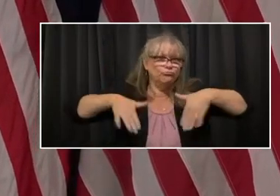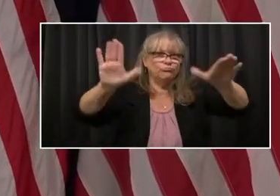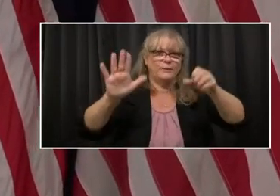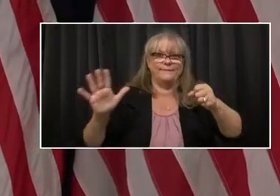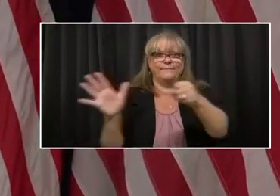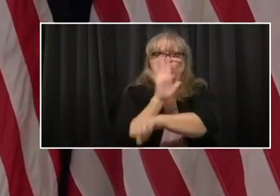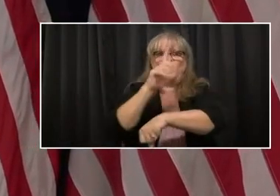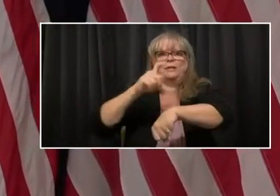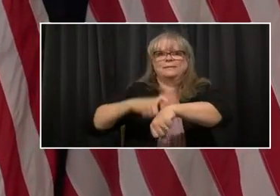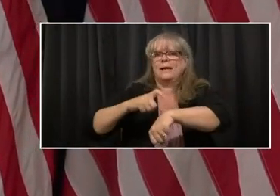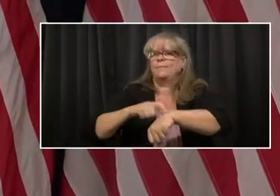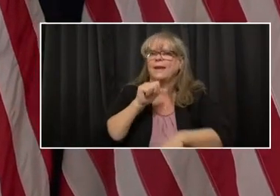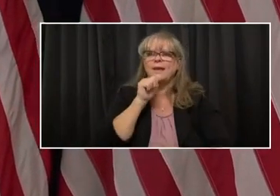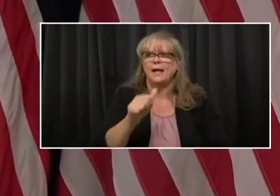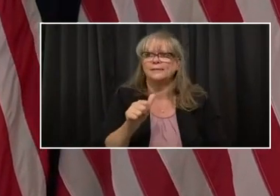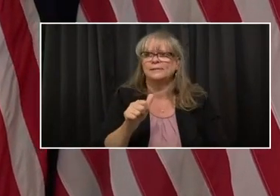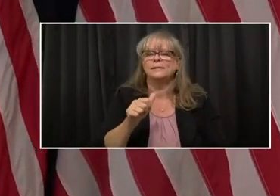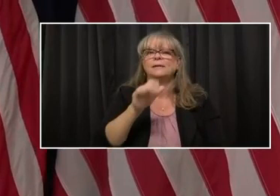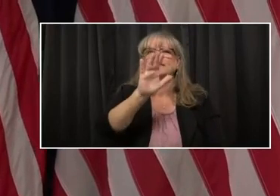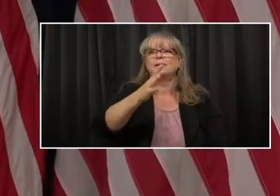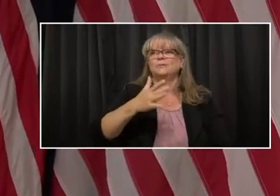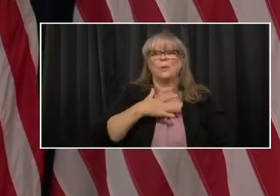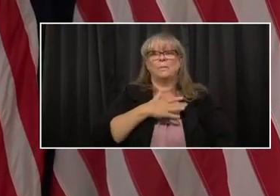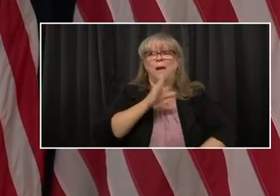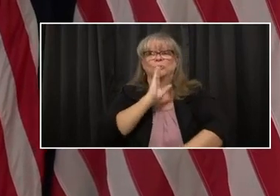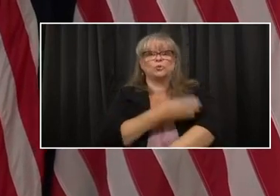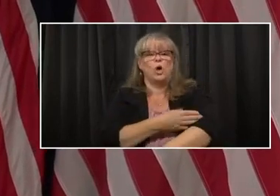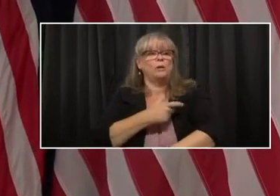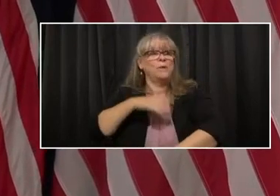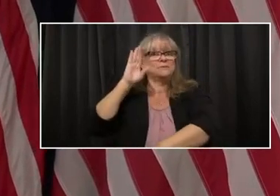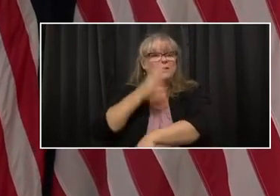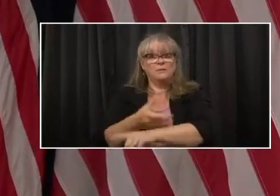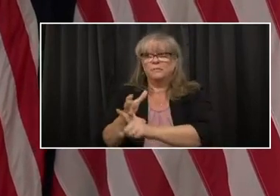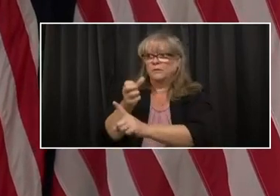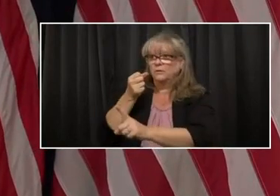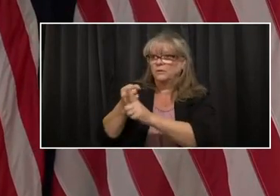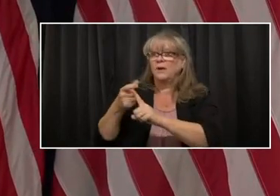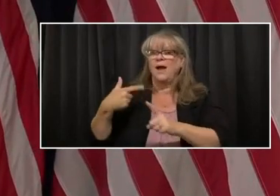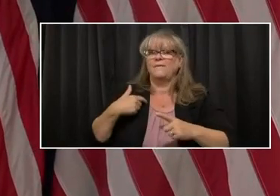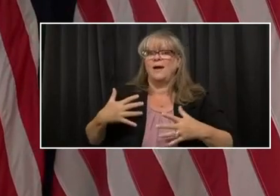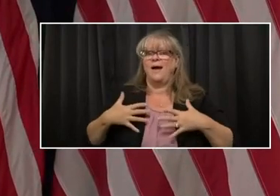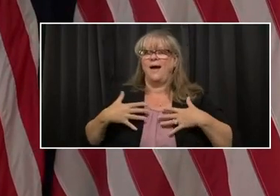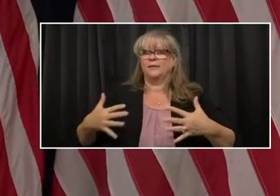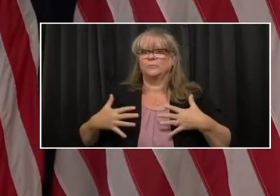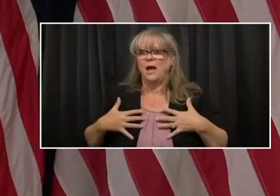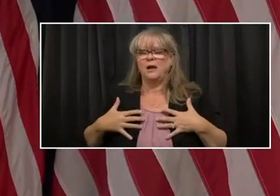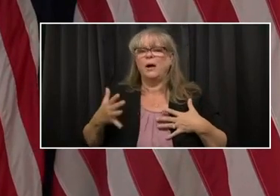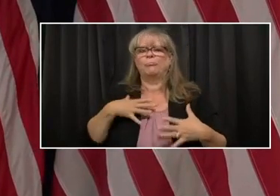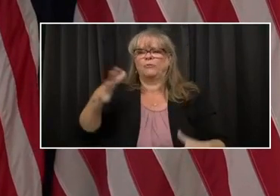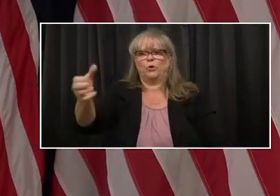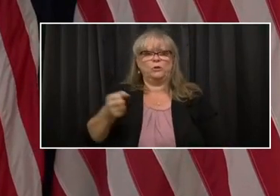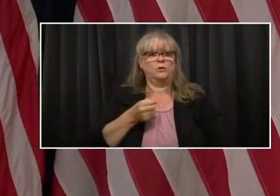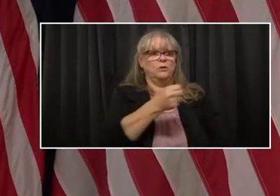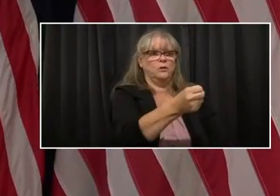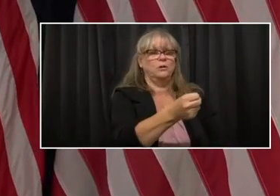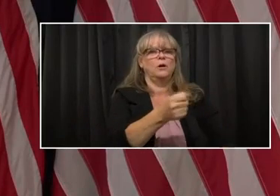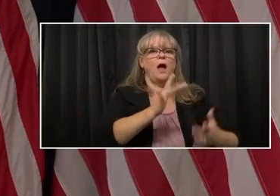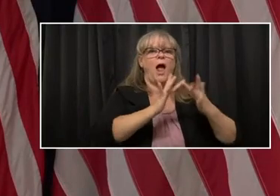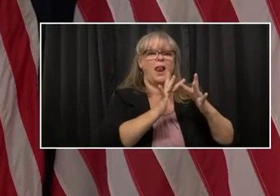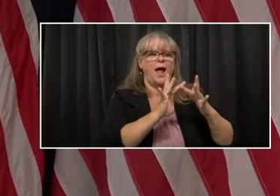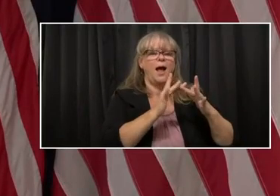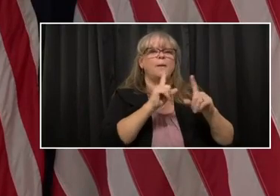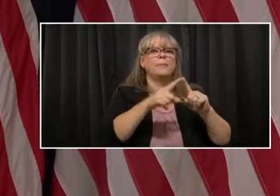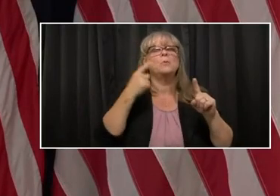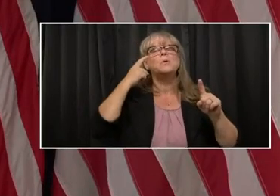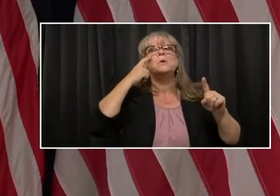maybe online works well for your kid. They're saying we're starting the year online. We'll, look at it again maybe in the new semester and see whether we feel safe